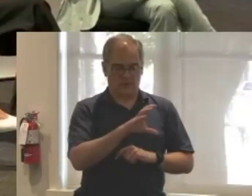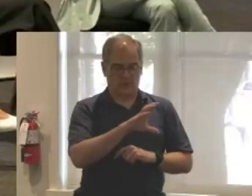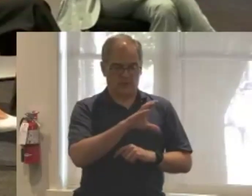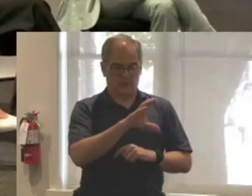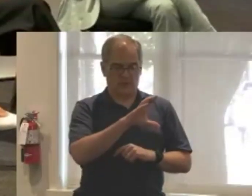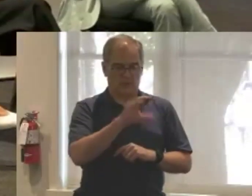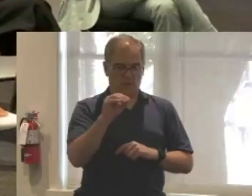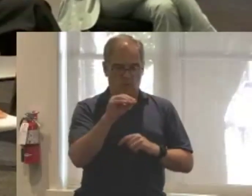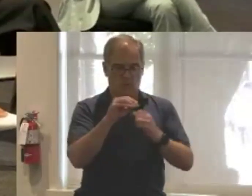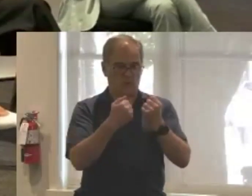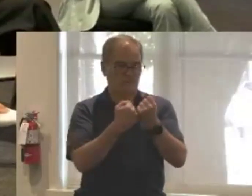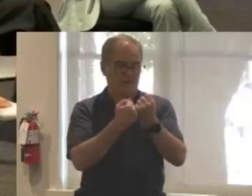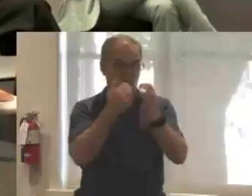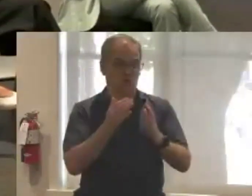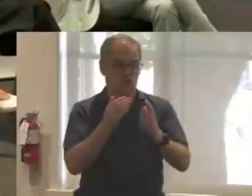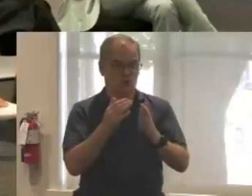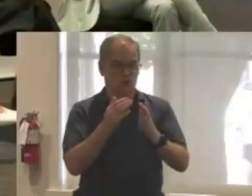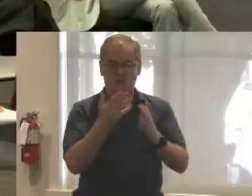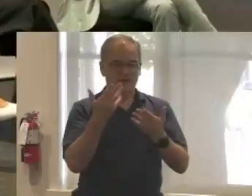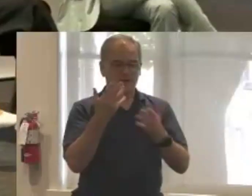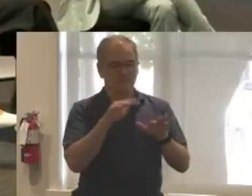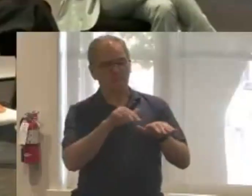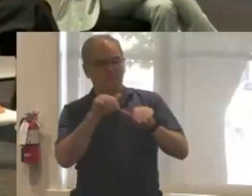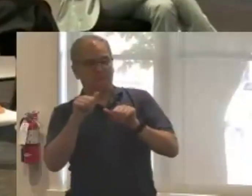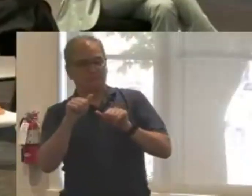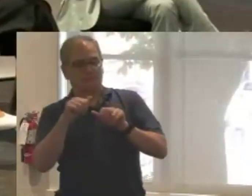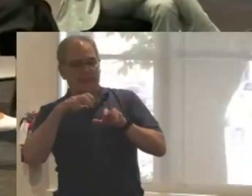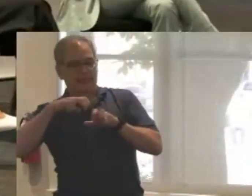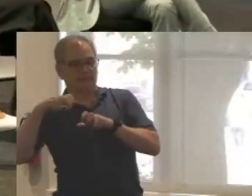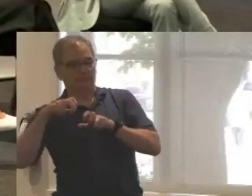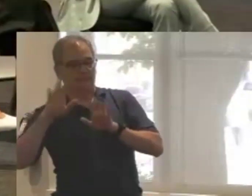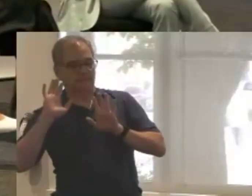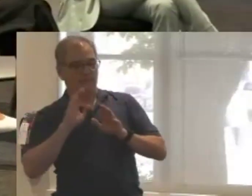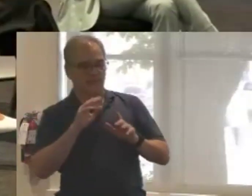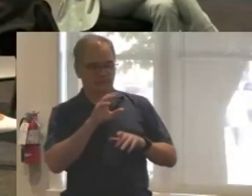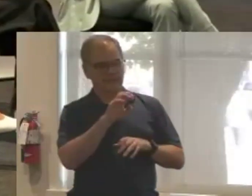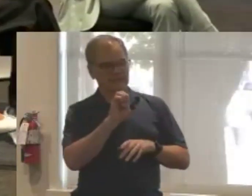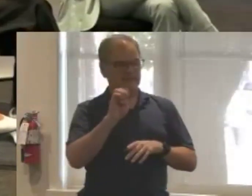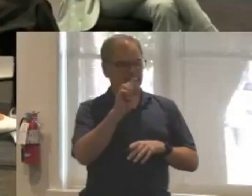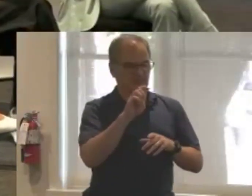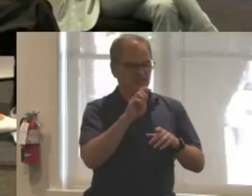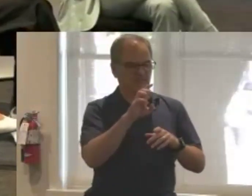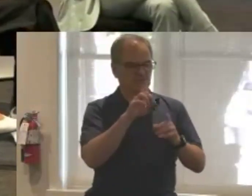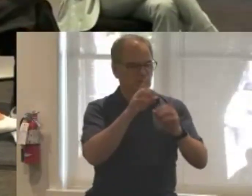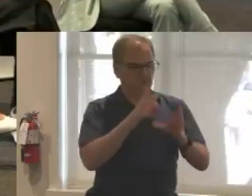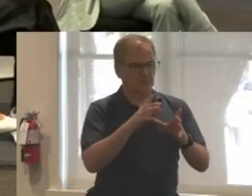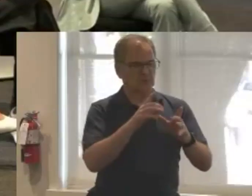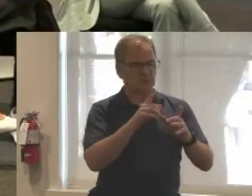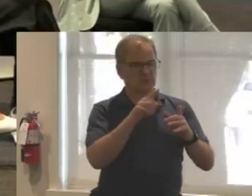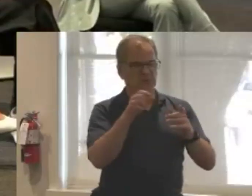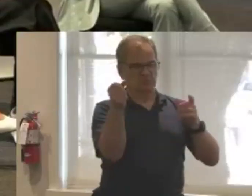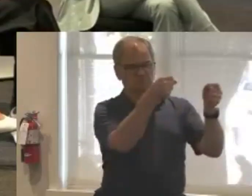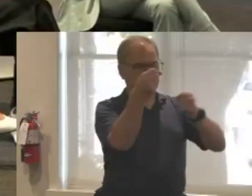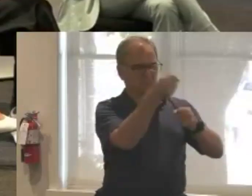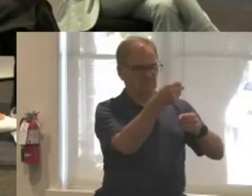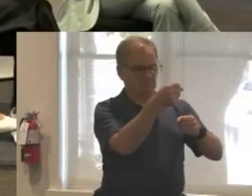now. We have two new co-executive directors and a senior director. So they're in process of implementing a component where all of